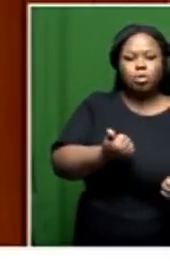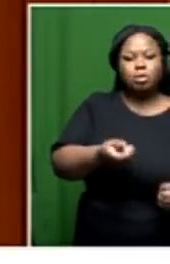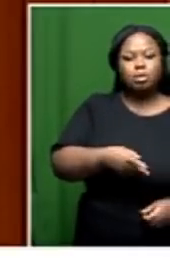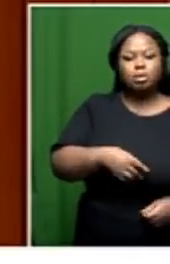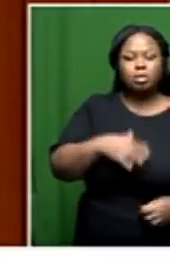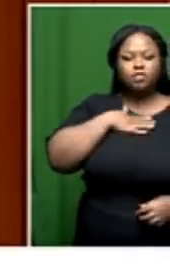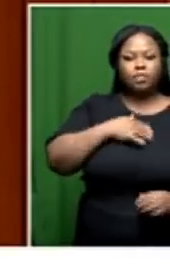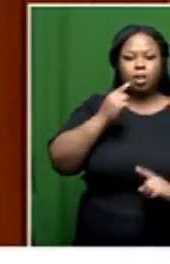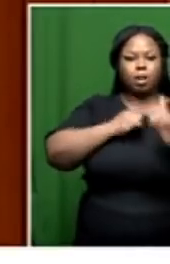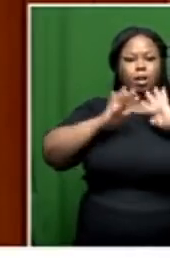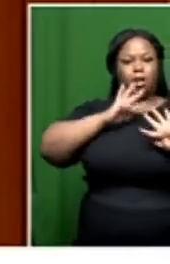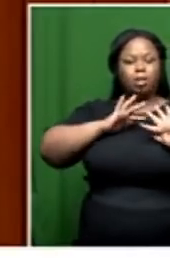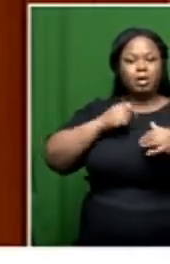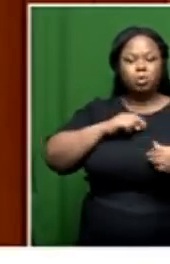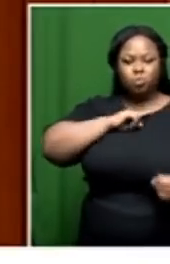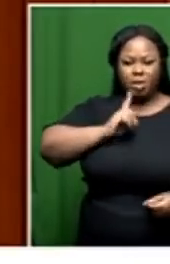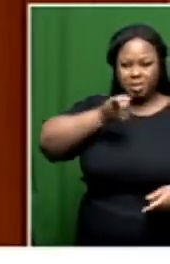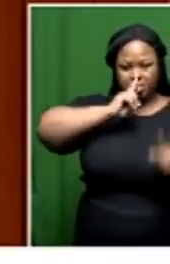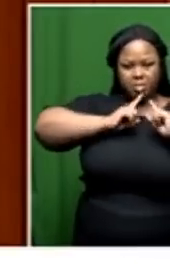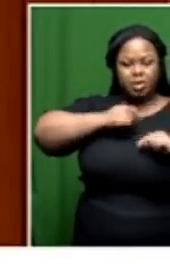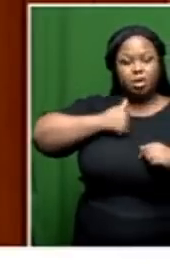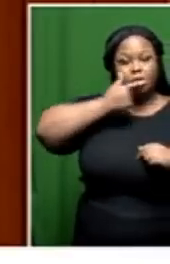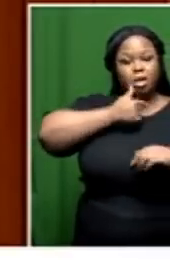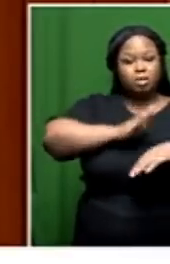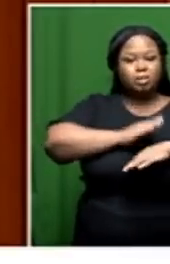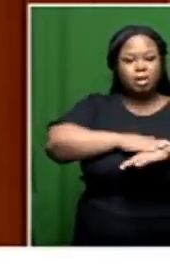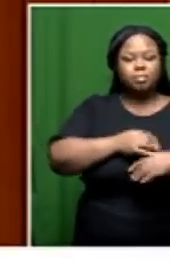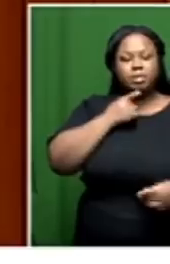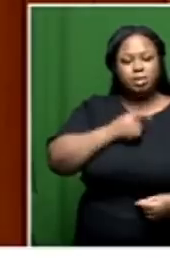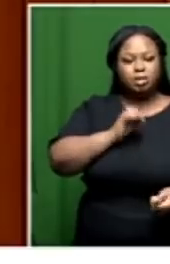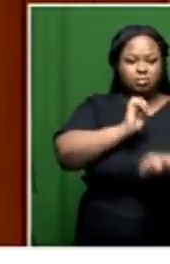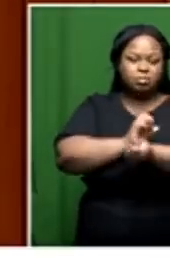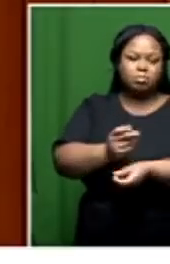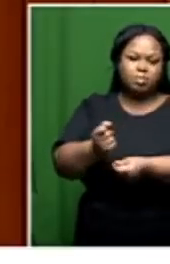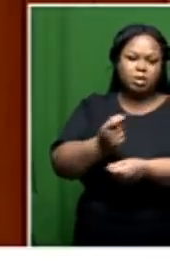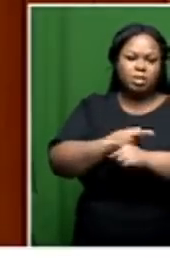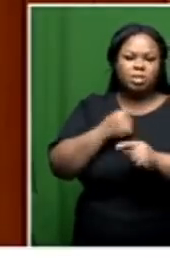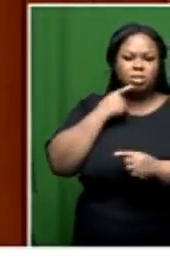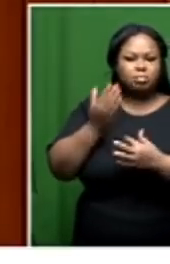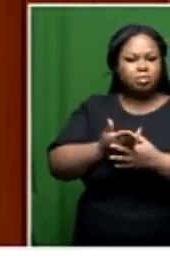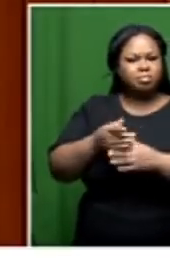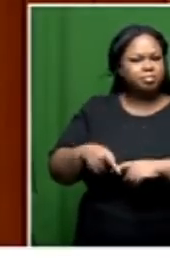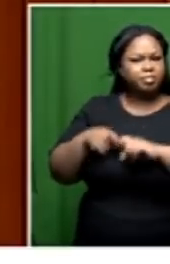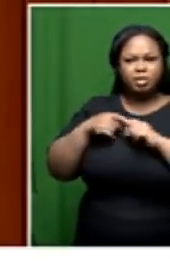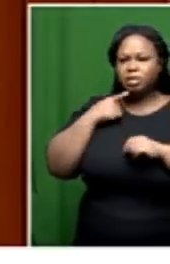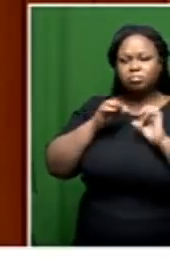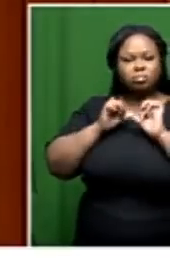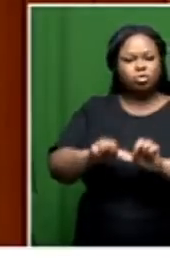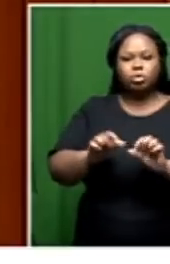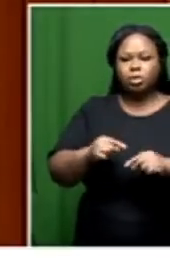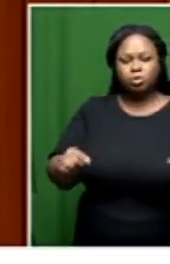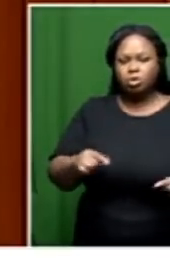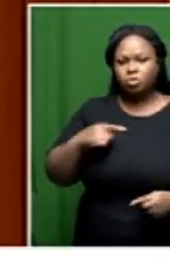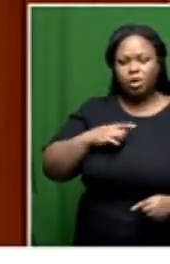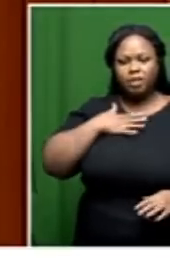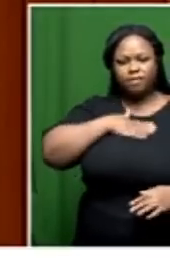being intimidated and they were facing threats, that just at lunch they were told of this imminent arrest, and they asked for an adjournment, saying that could not continue under